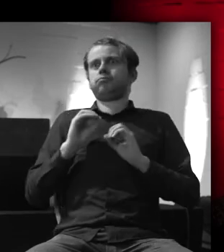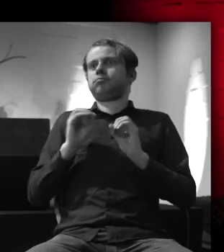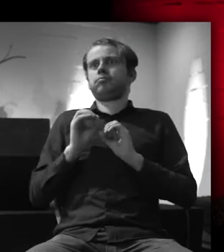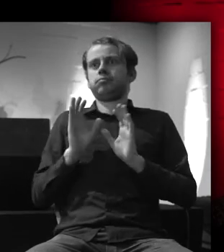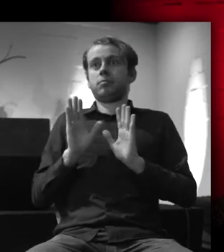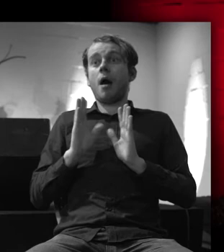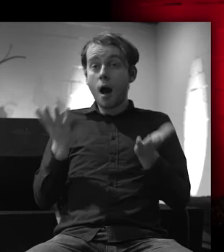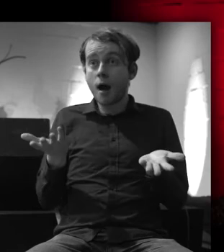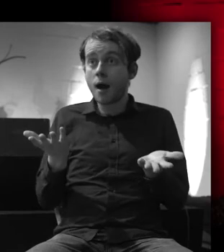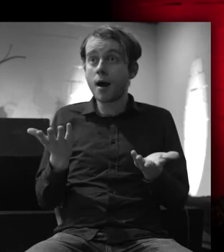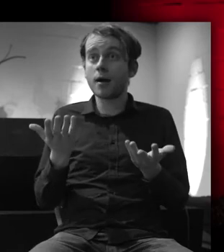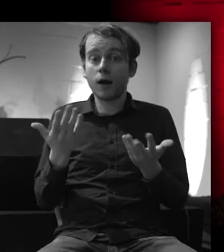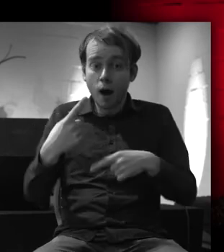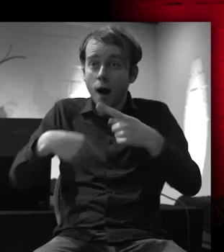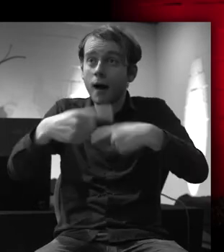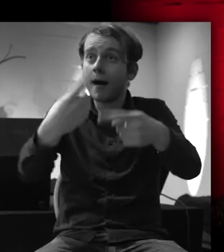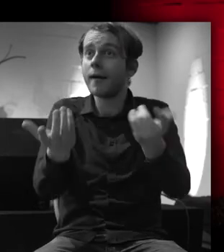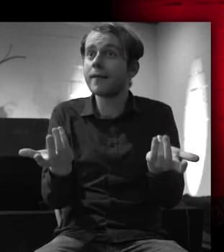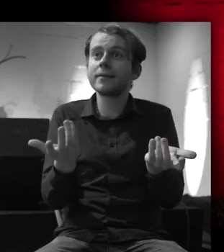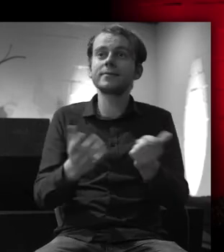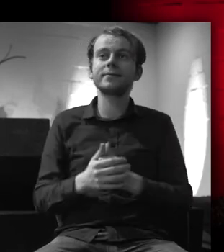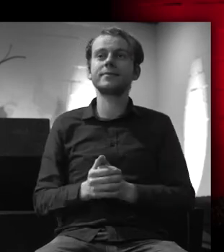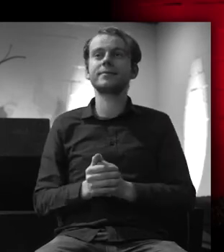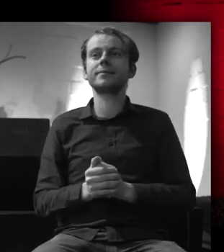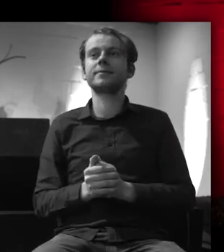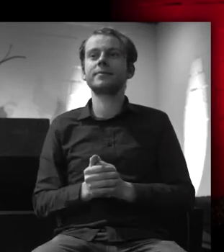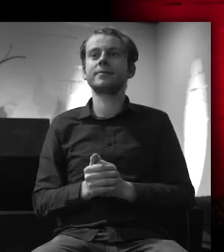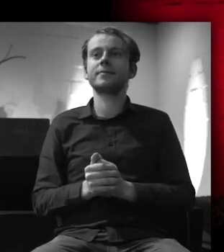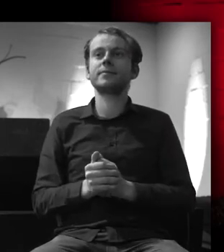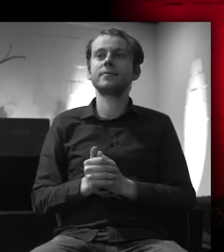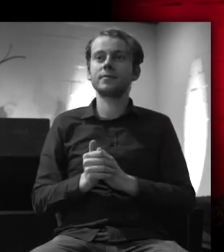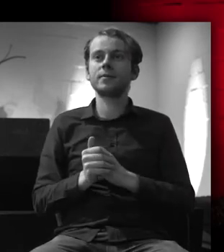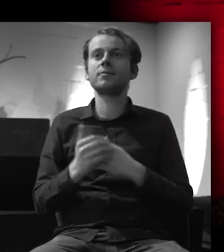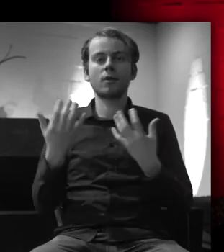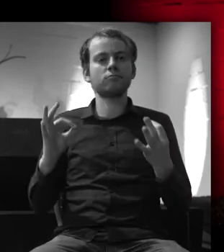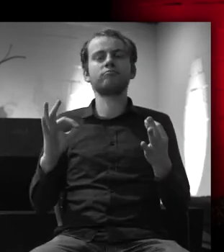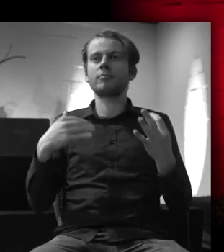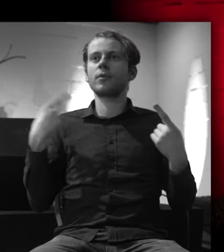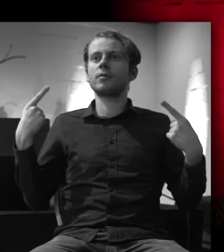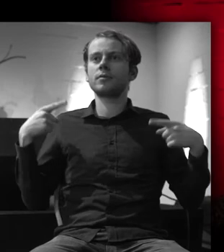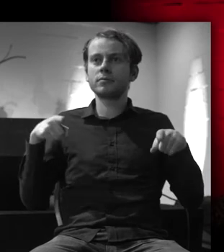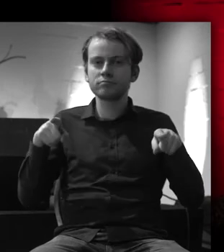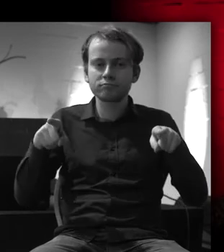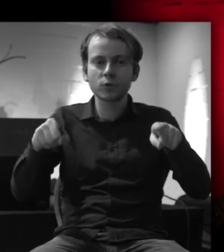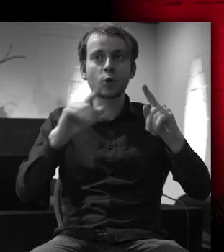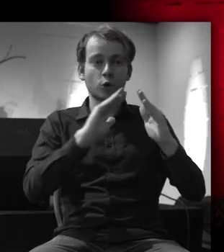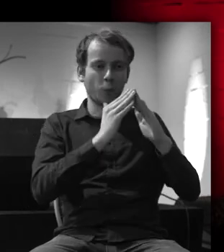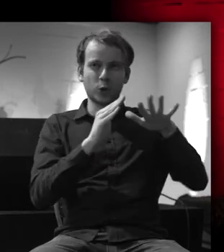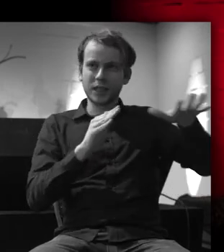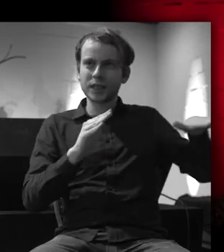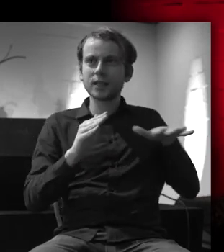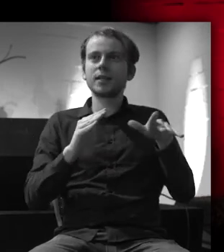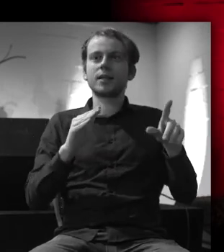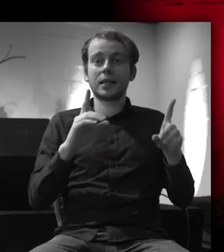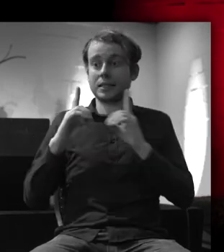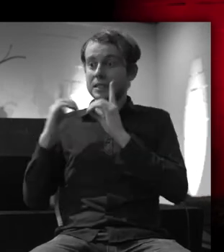after 2 years, we created a parallel and alternative community. This community is ruled with set of morals and values that we